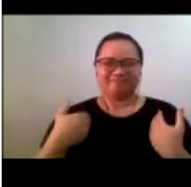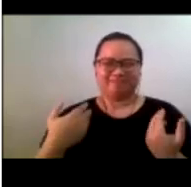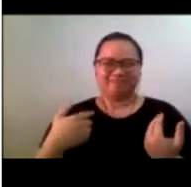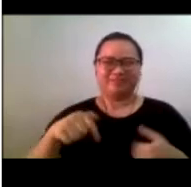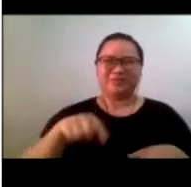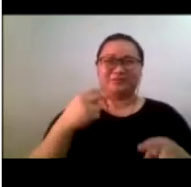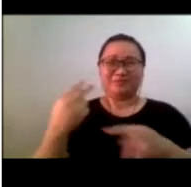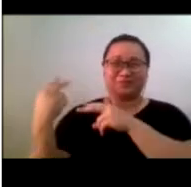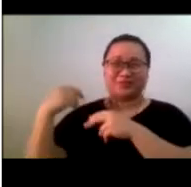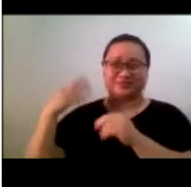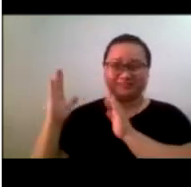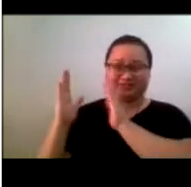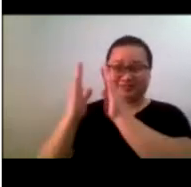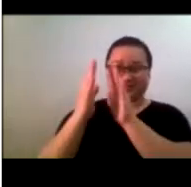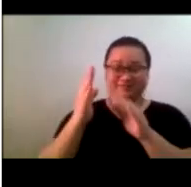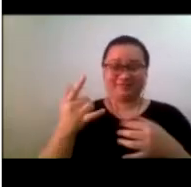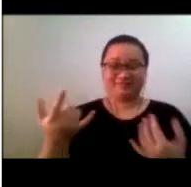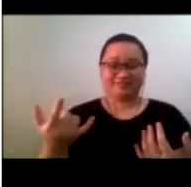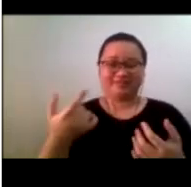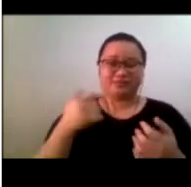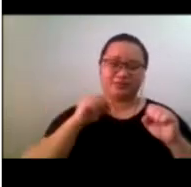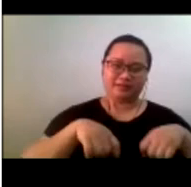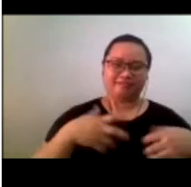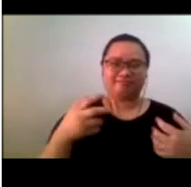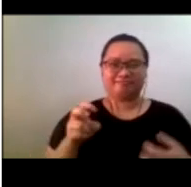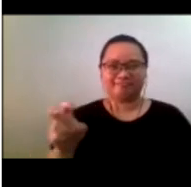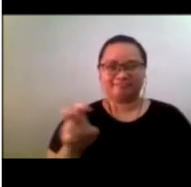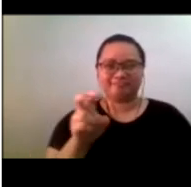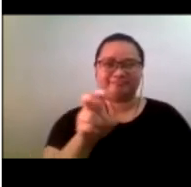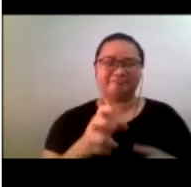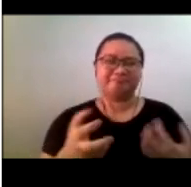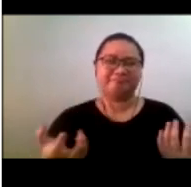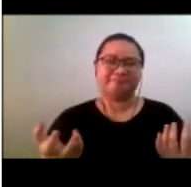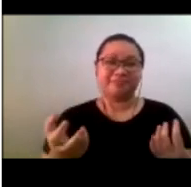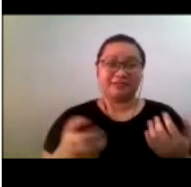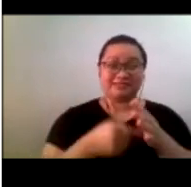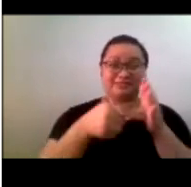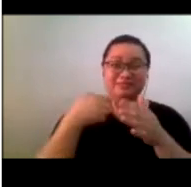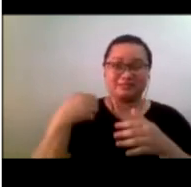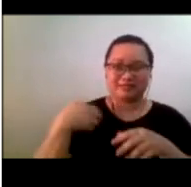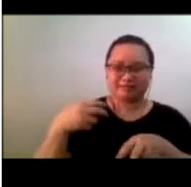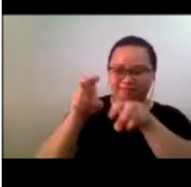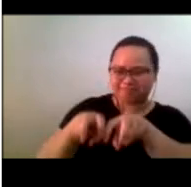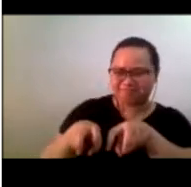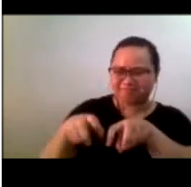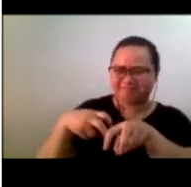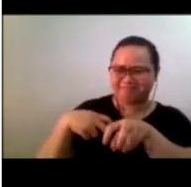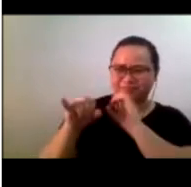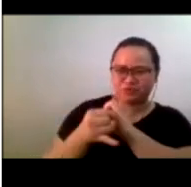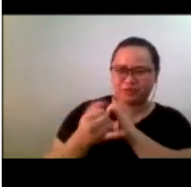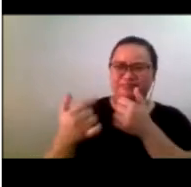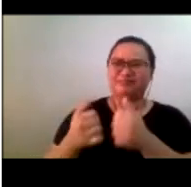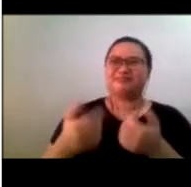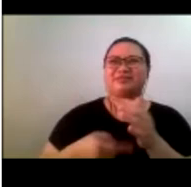could commute. You know, there are some people that you ride with, sometimes the driver of the Grab car or